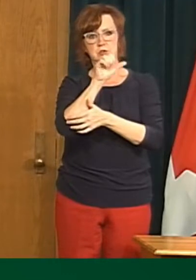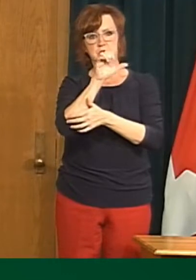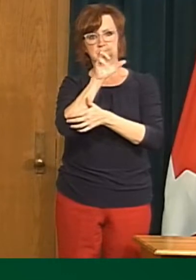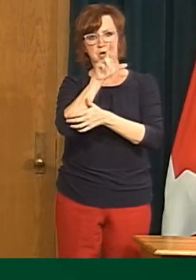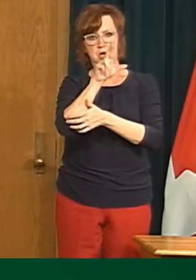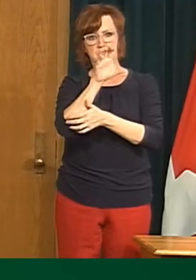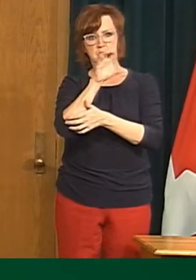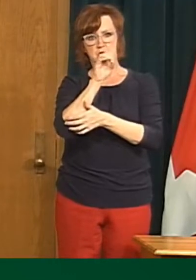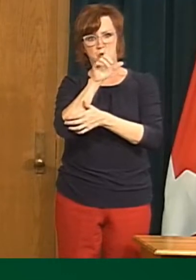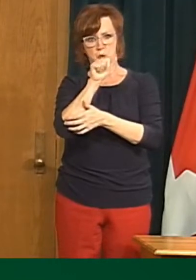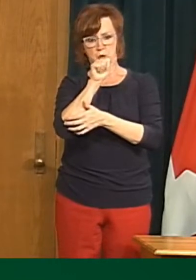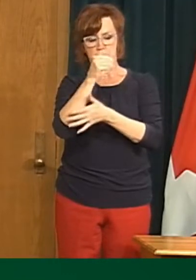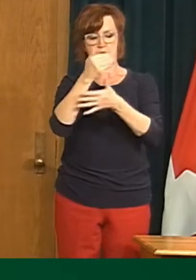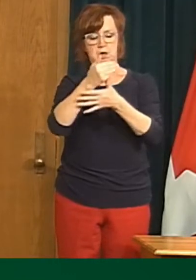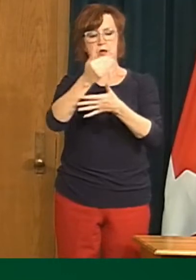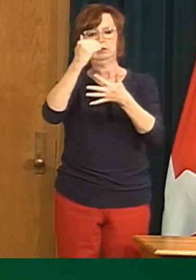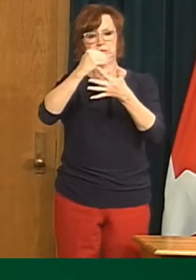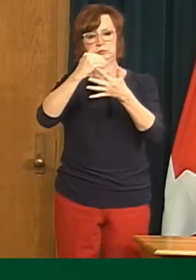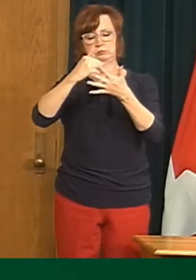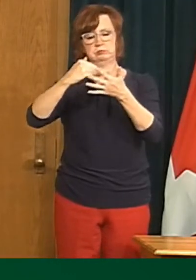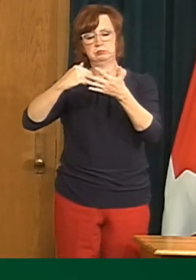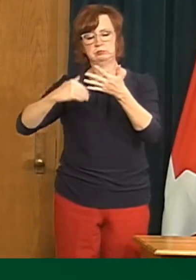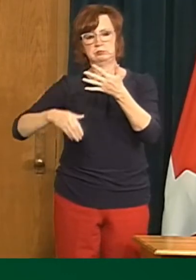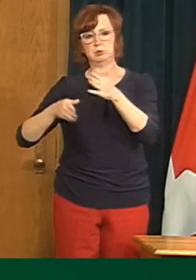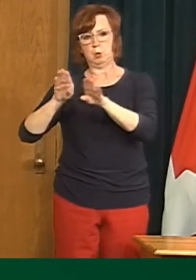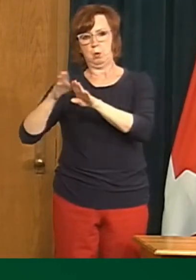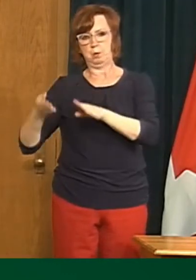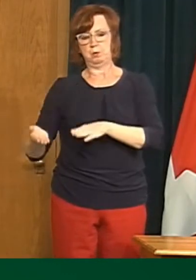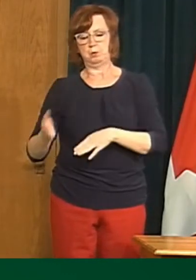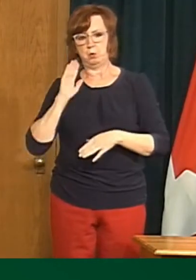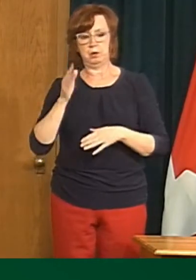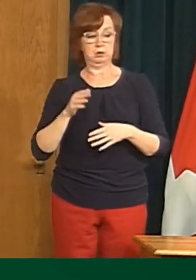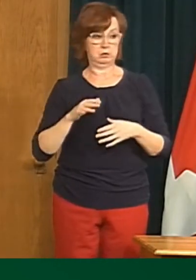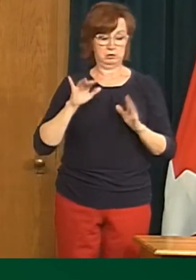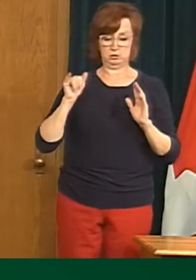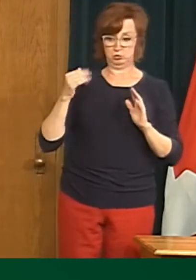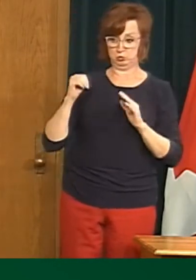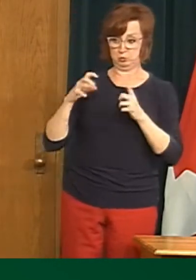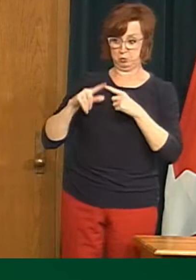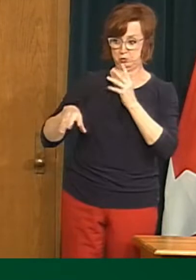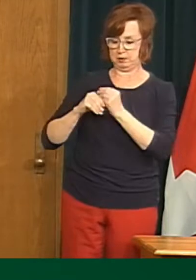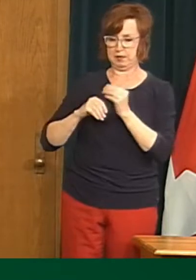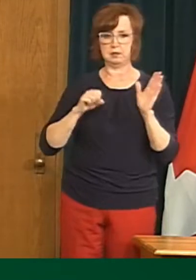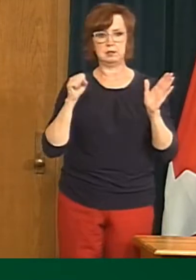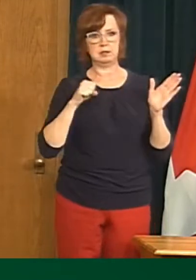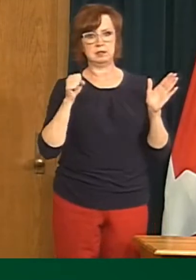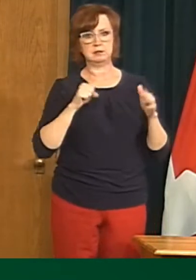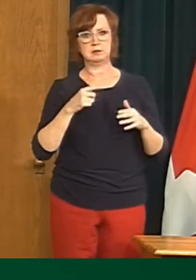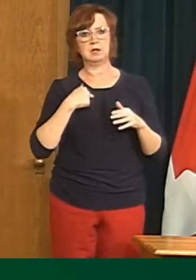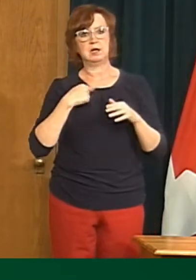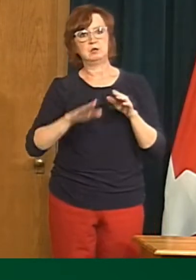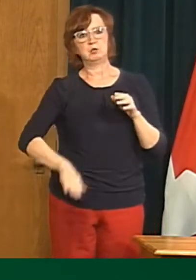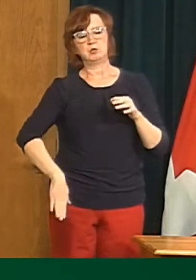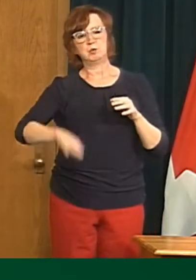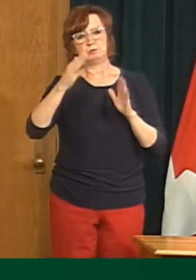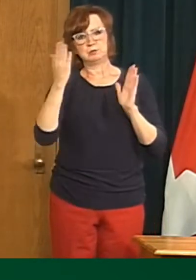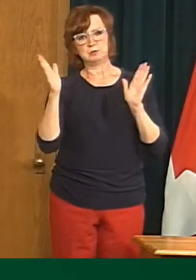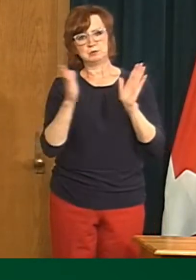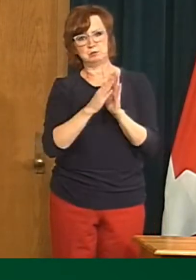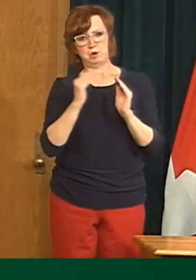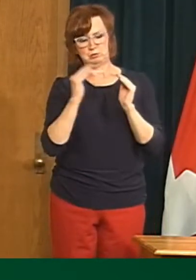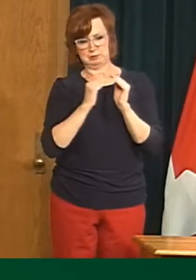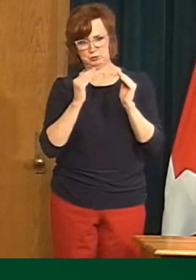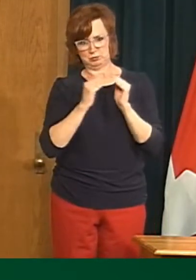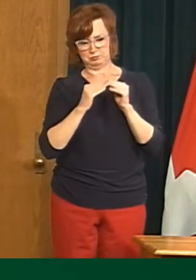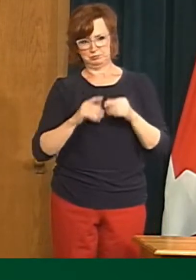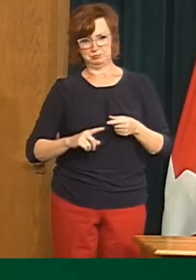of the sites in the weeks after. Jim, do you have anything to add to that? Sure. I would just add that I'm a small town kid. I'm